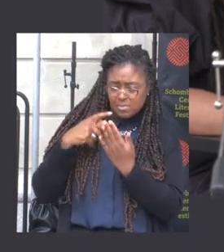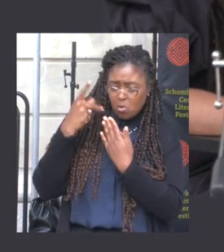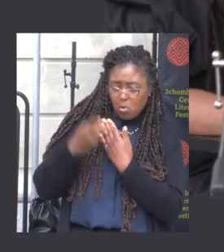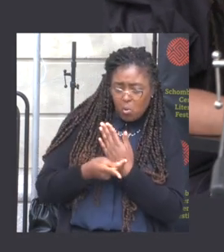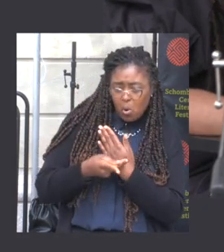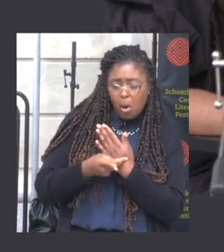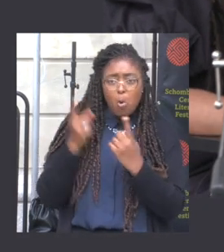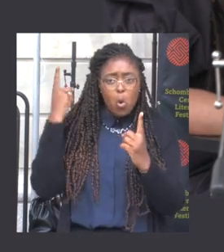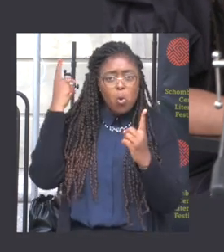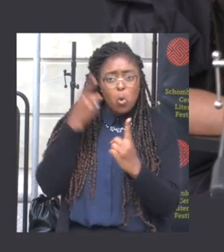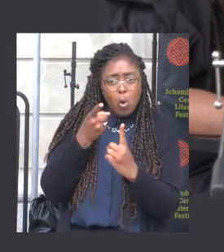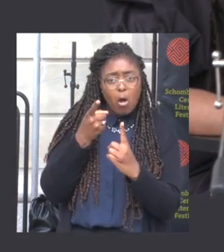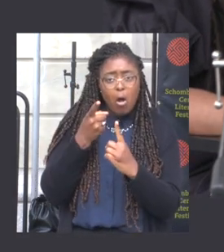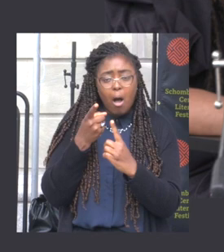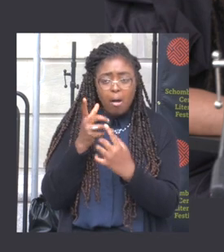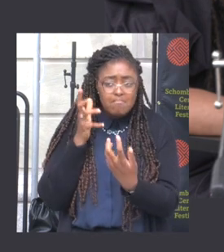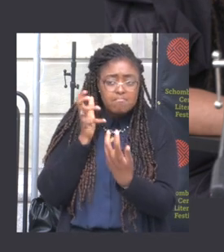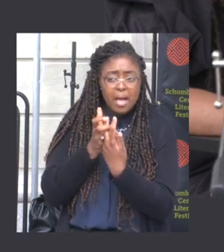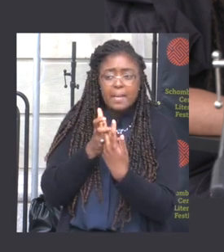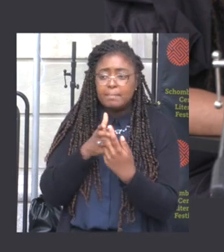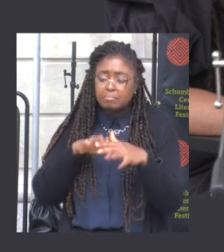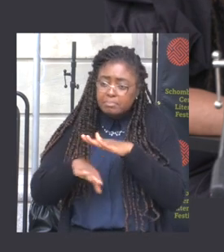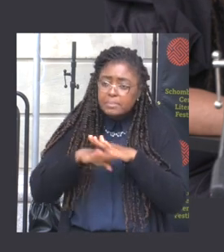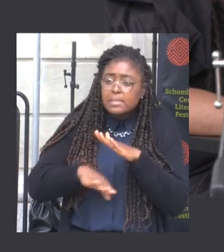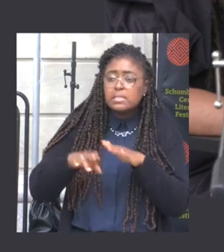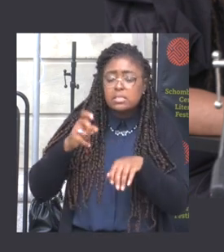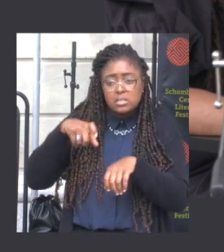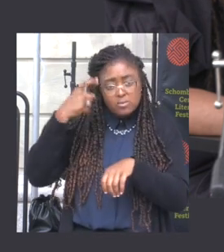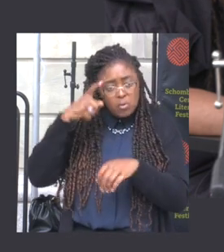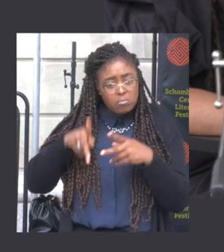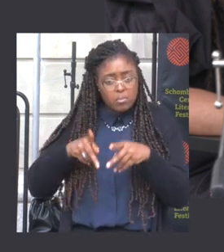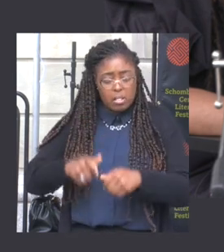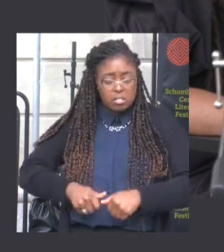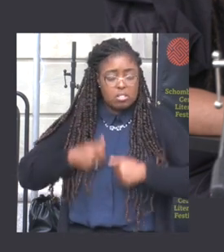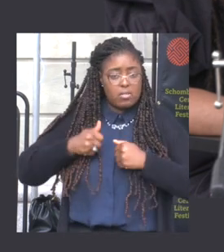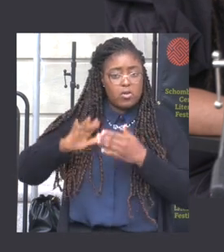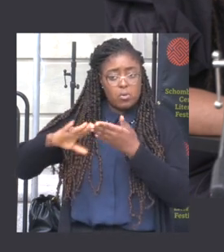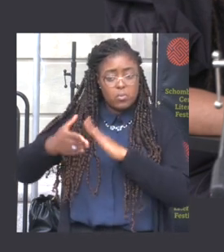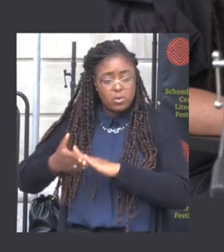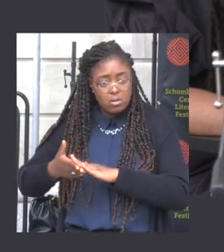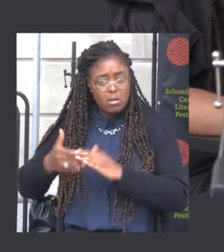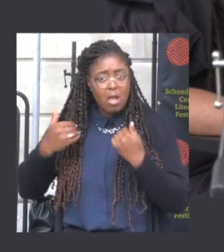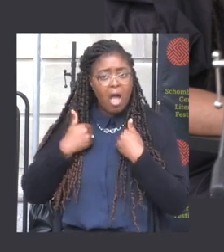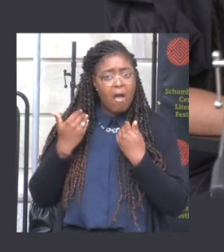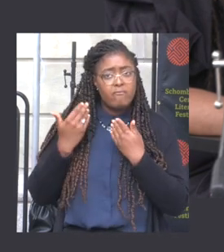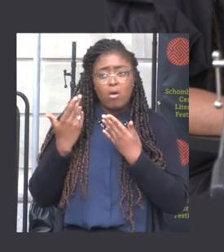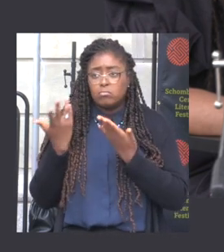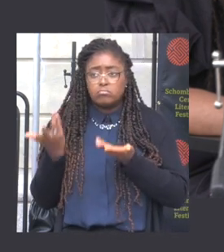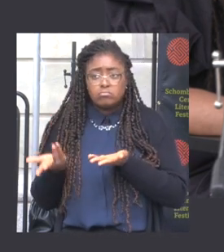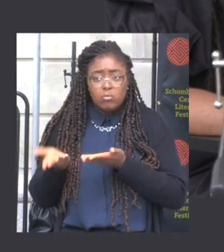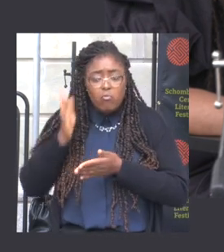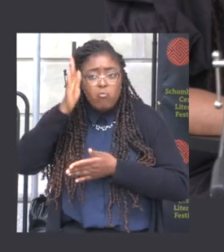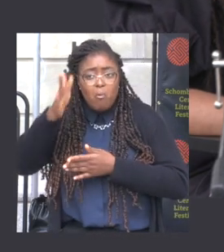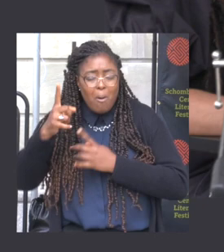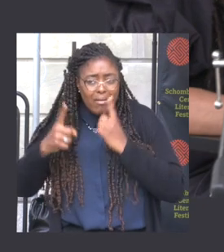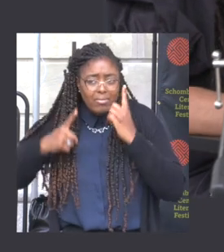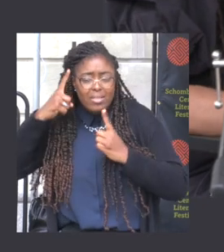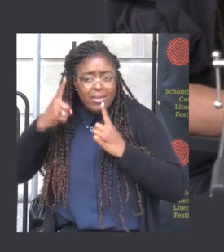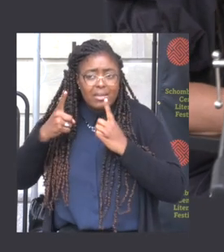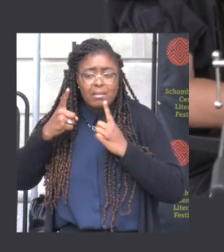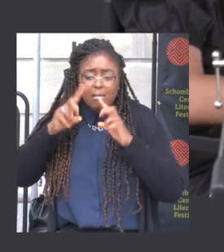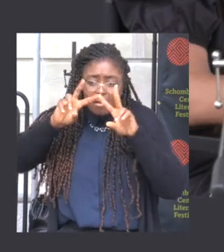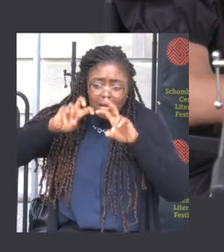the basic needs of people living in communities. And they had such a forward-thinking analysis that looked at this intersection of